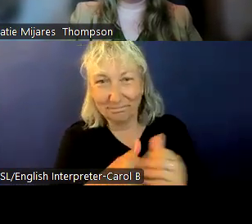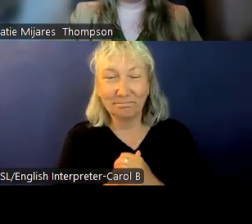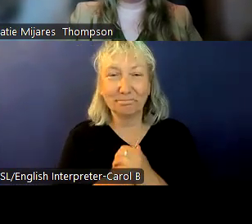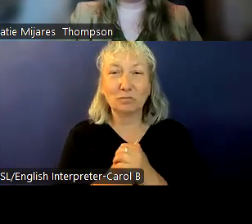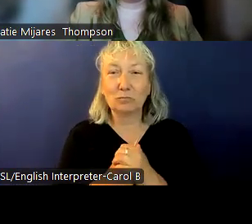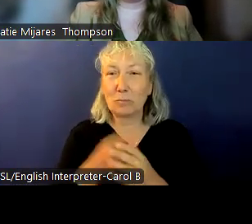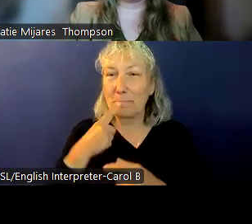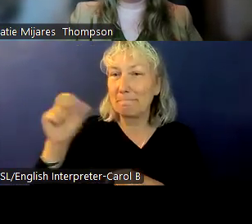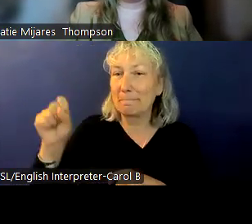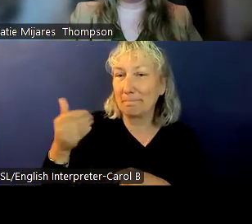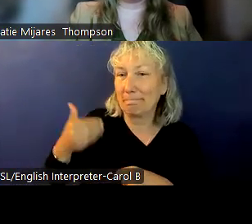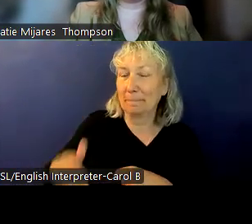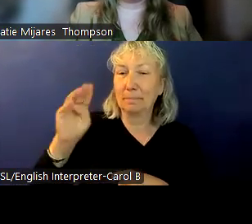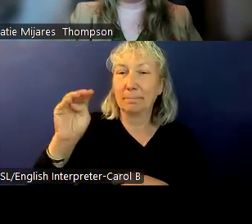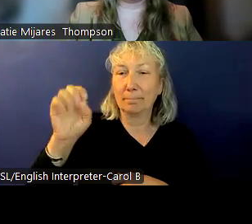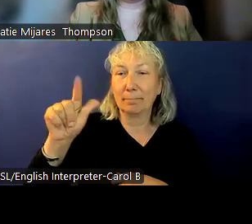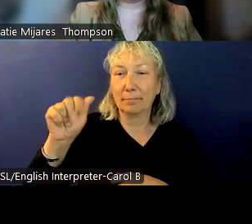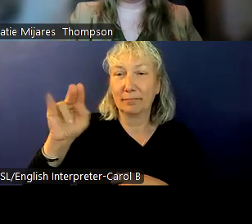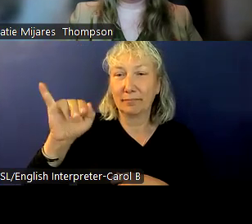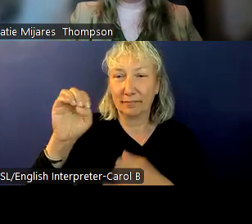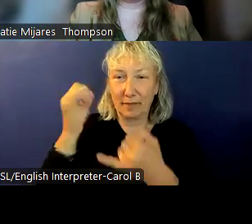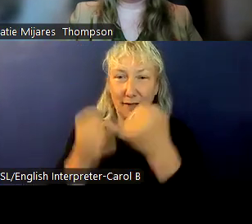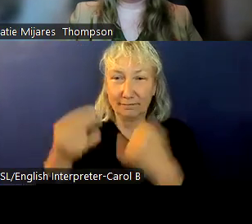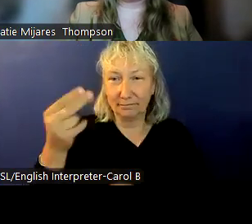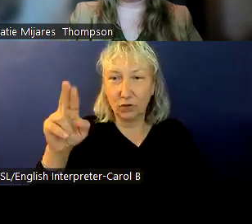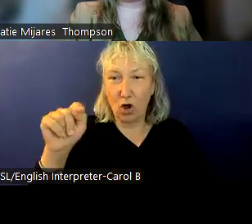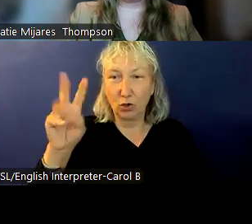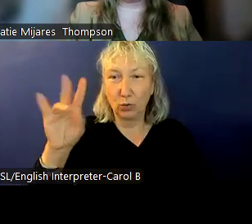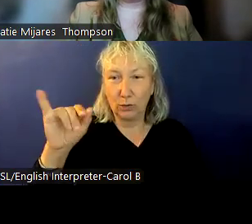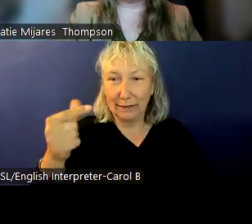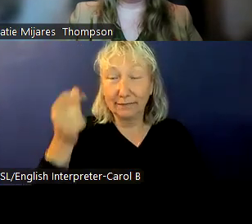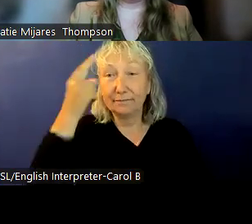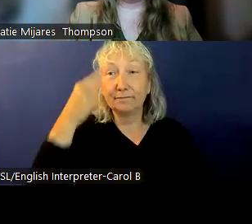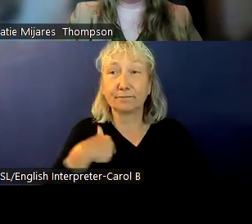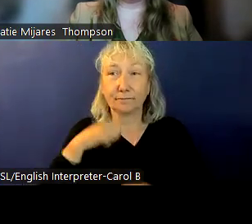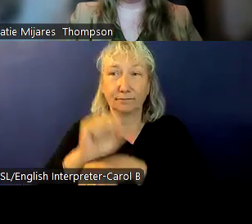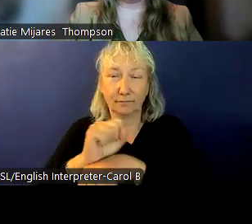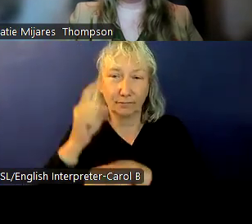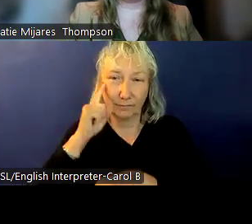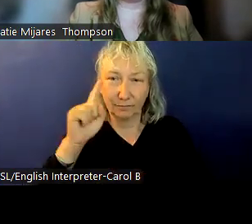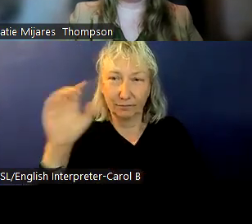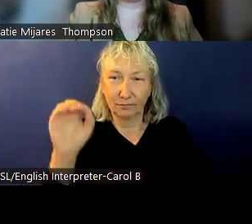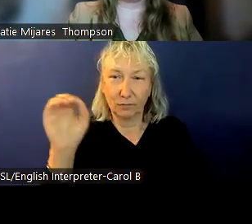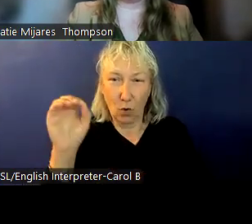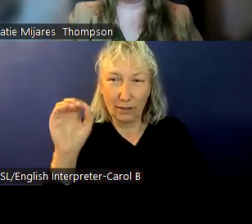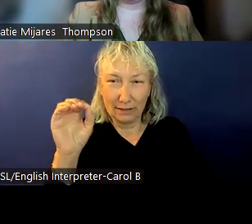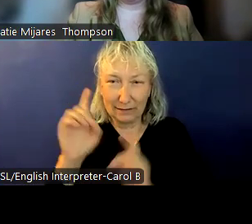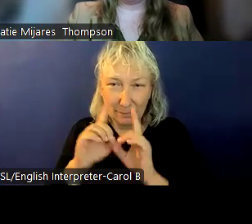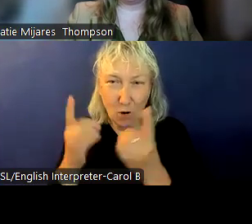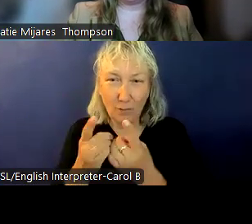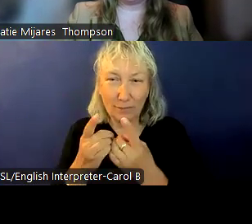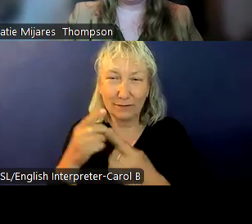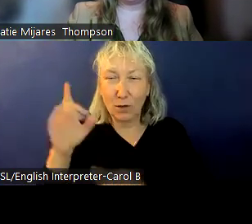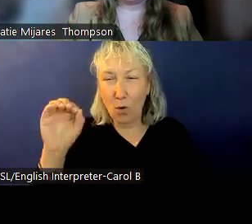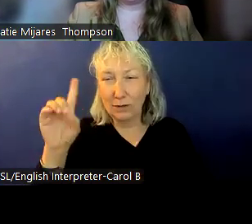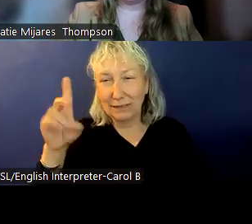My name is Melanie Hartwig, as I said at the beginning, and I work for the Oregon Department of Human Services Office